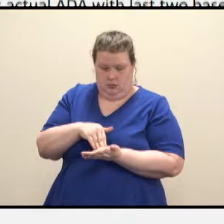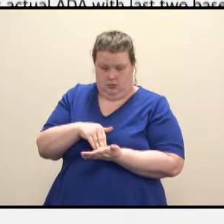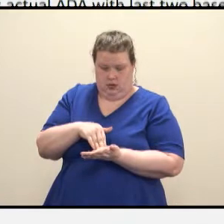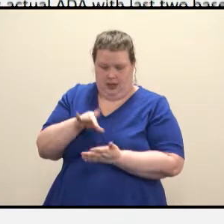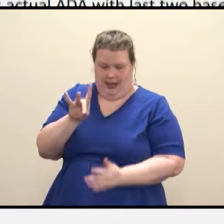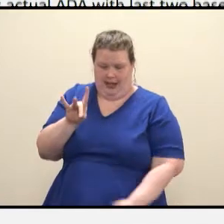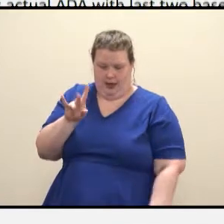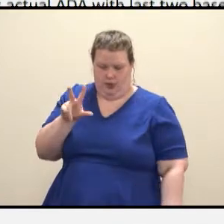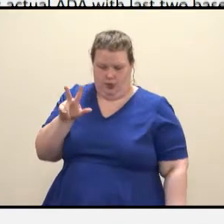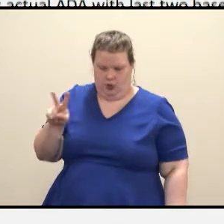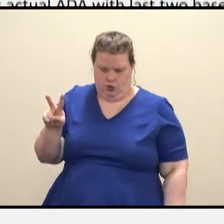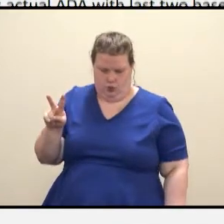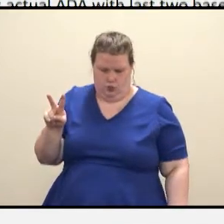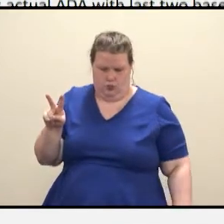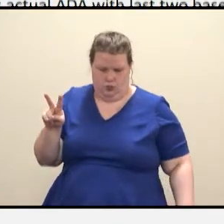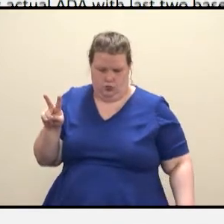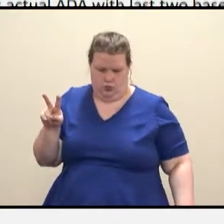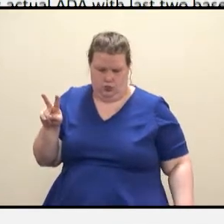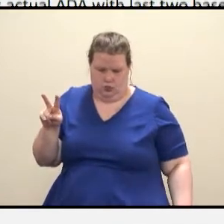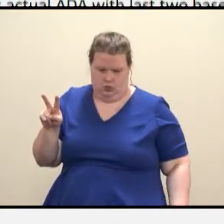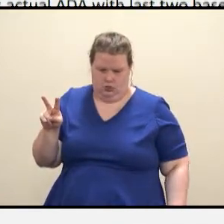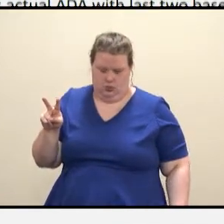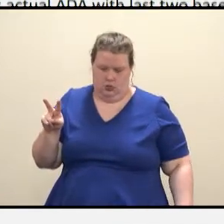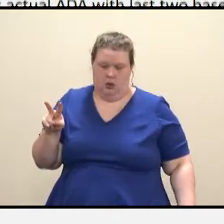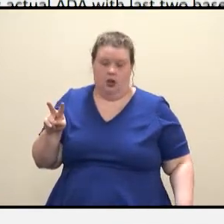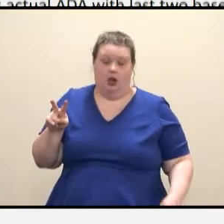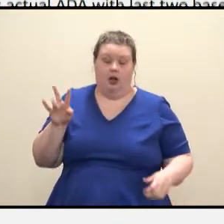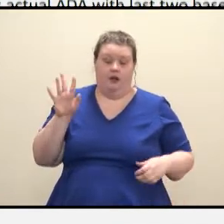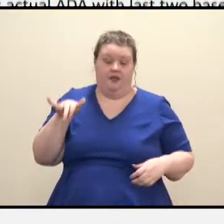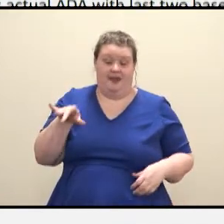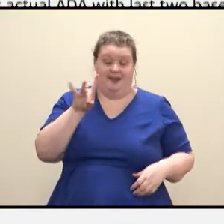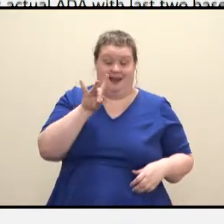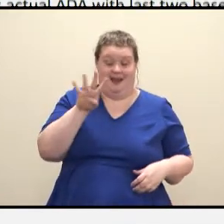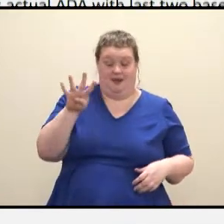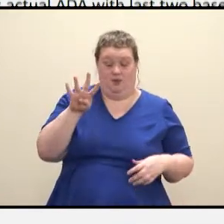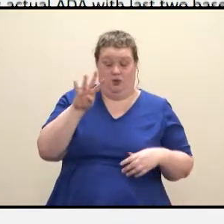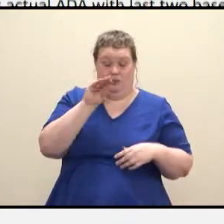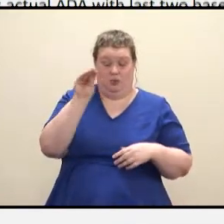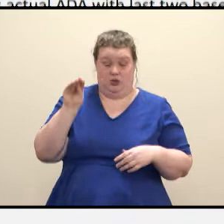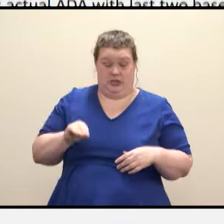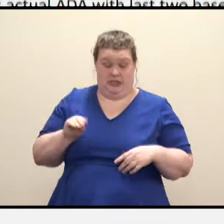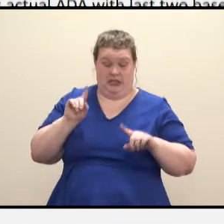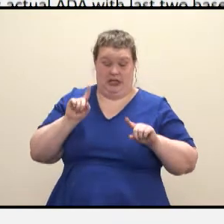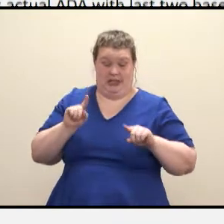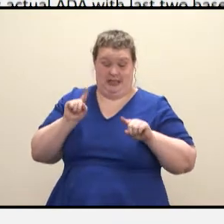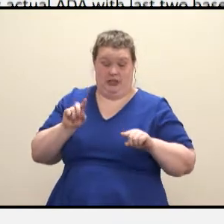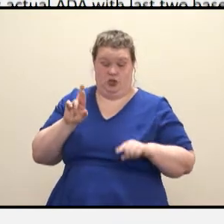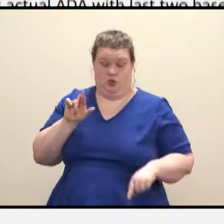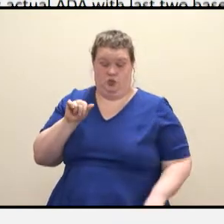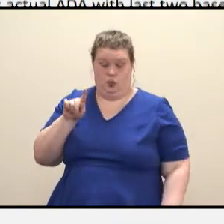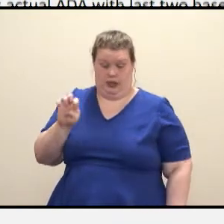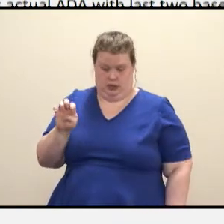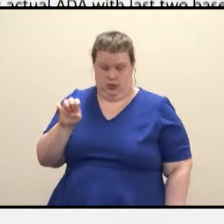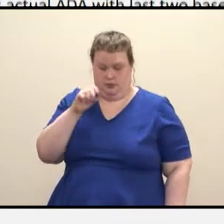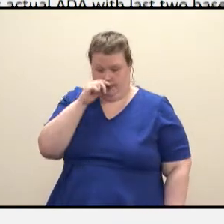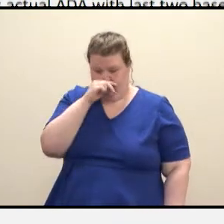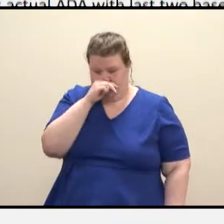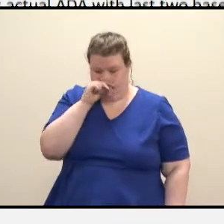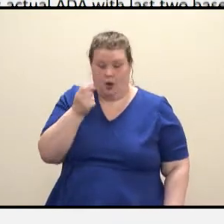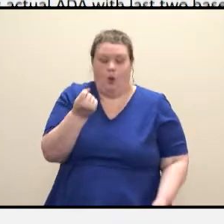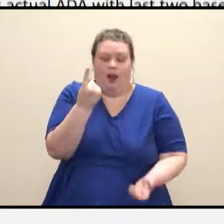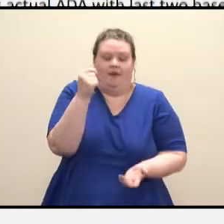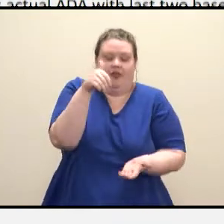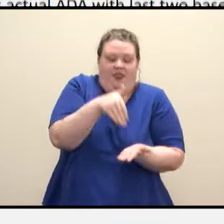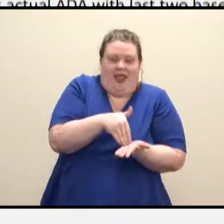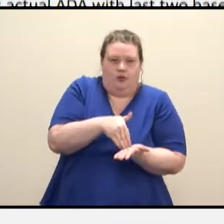numbers through the 5th 6 weeks at this point. That is an 84% attendance rate for the current year. And you can